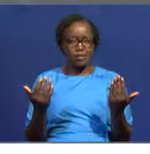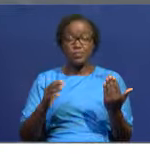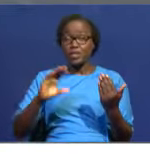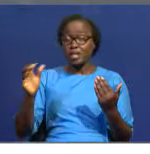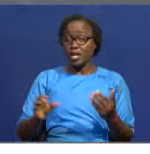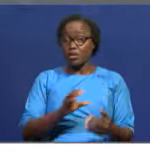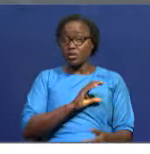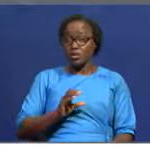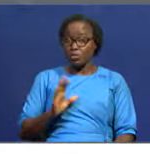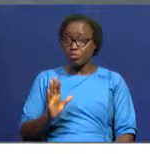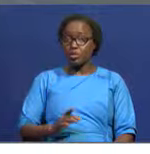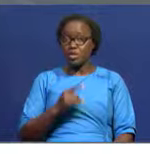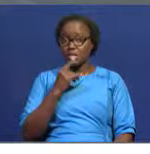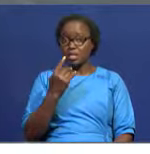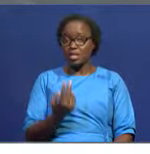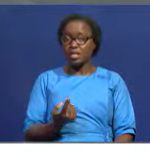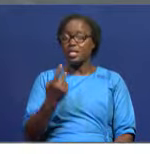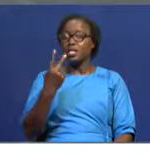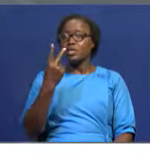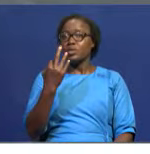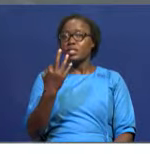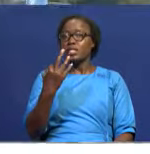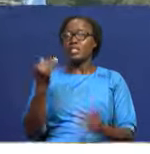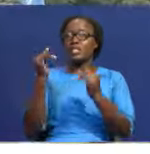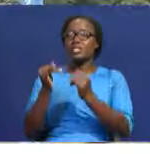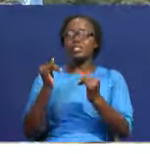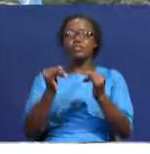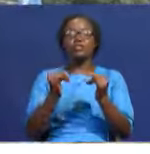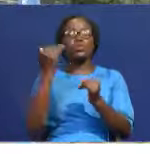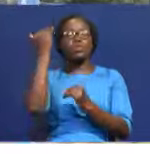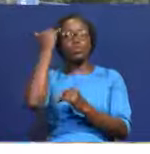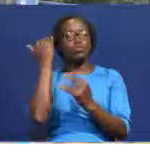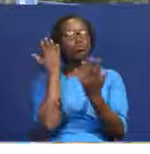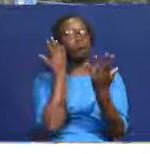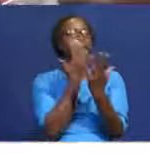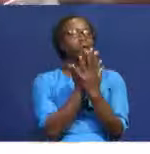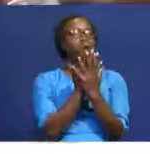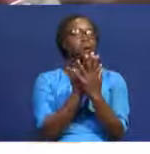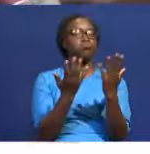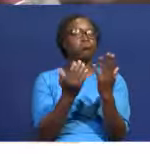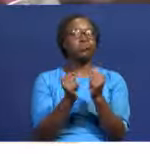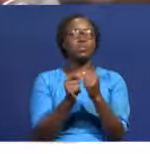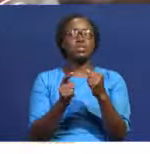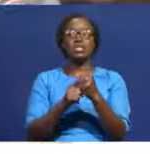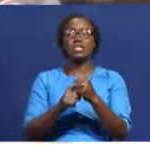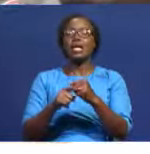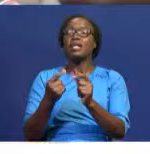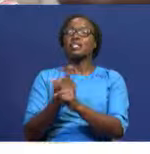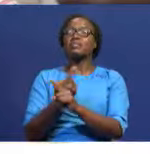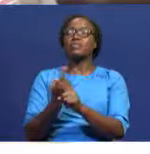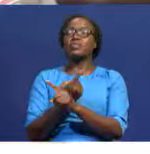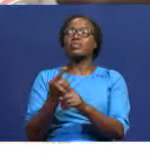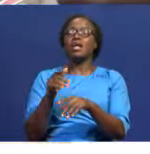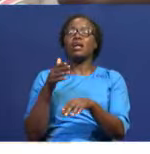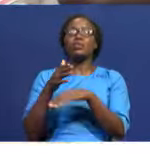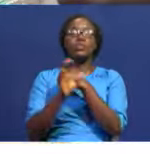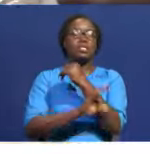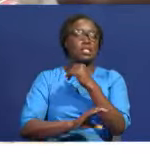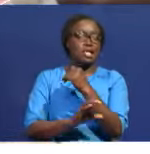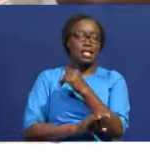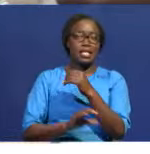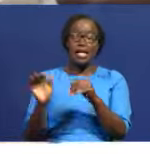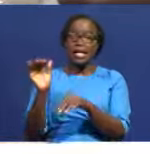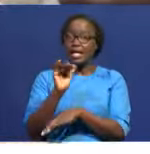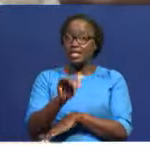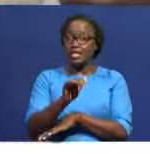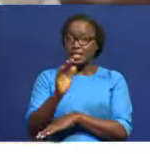county commissioner said 23 individuals have been charged in connection to 16 incidences across the county. He added